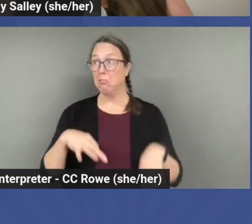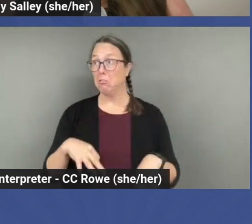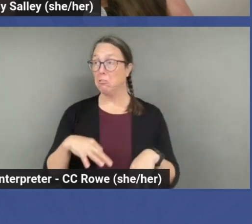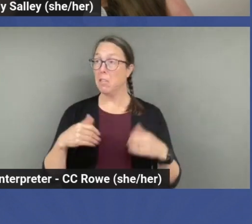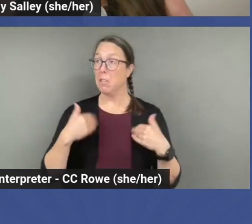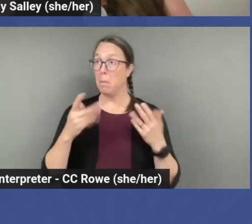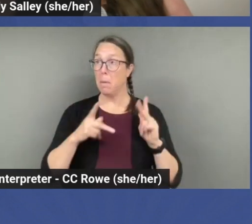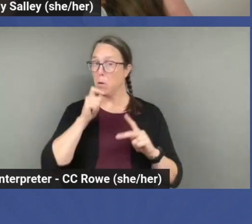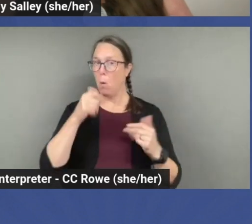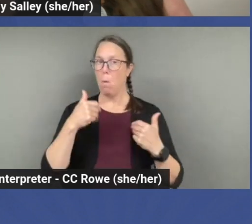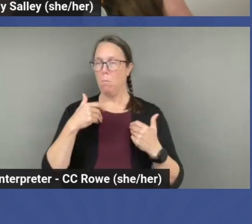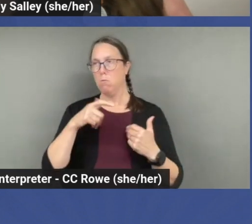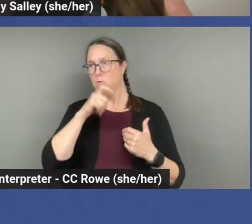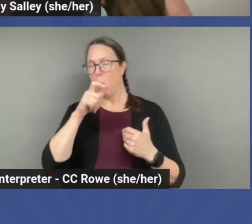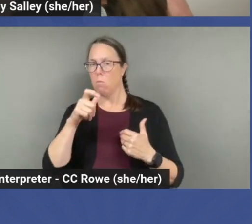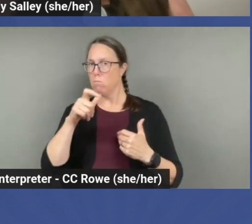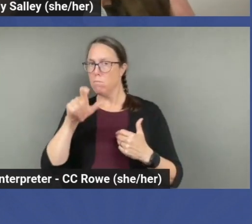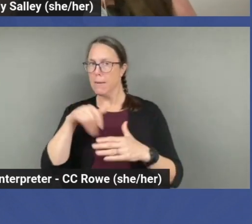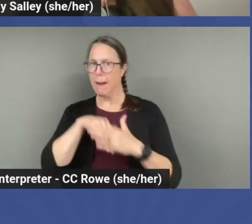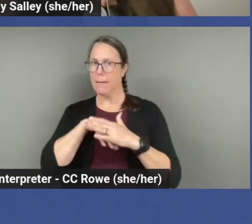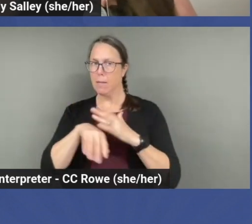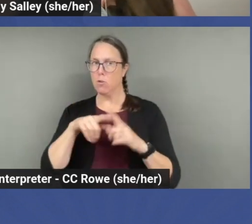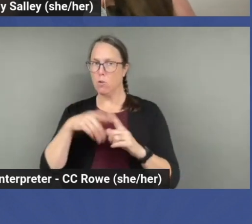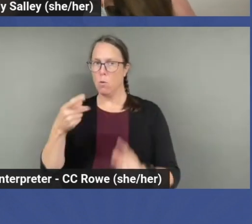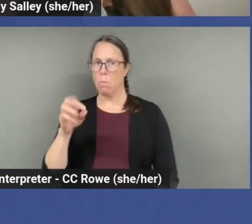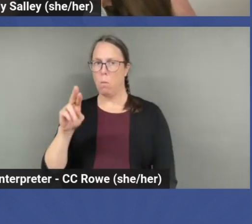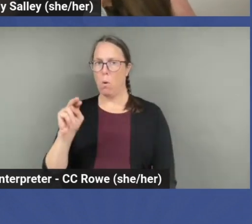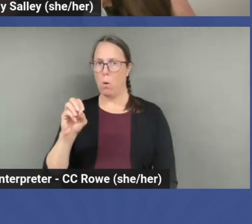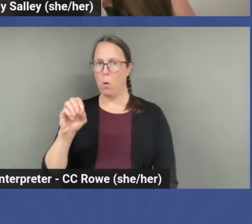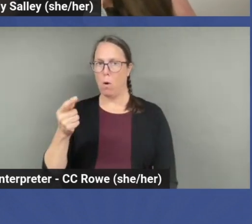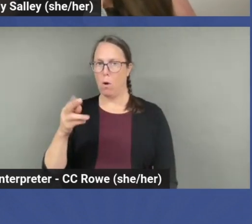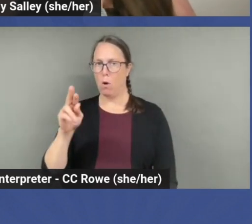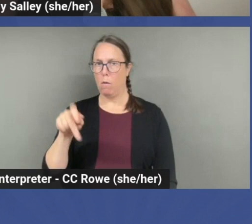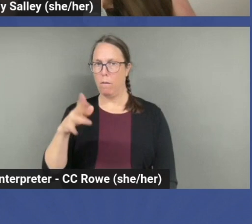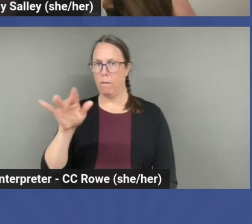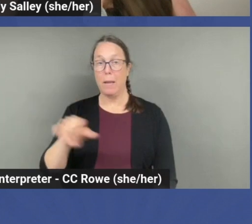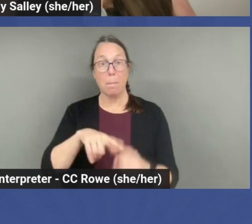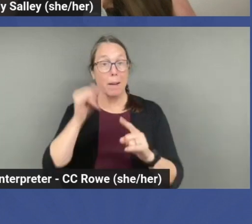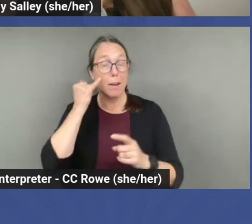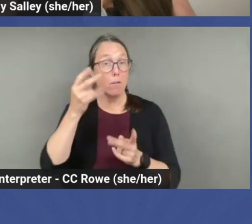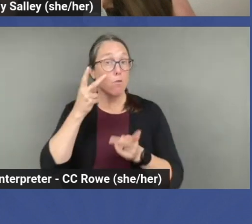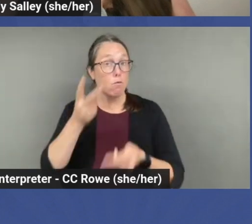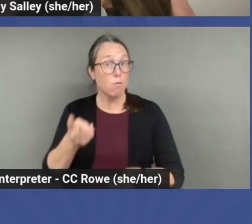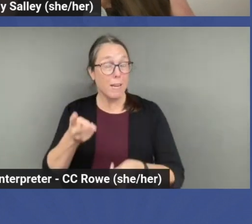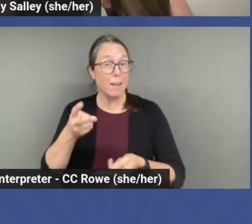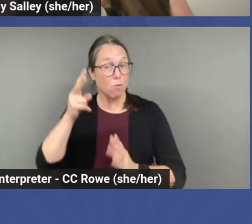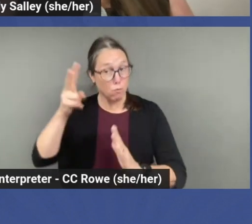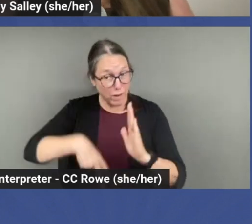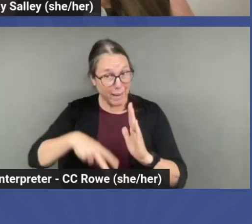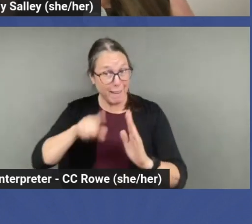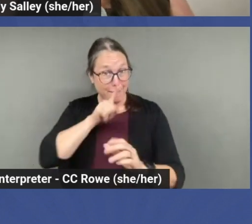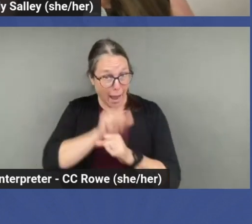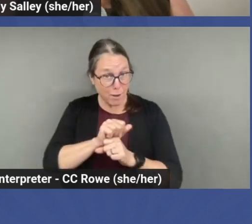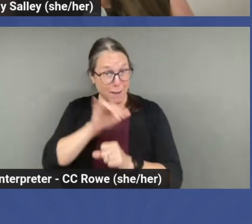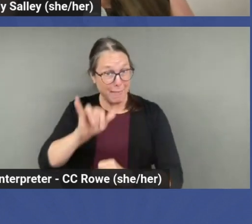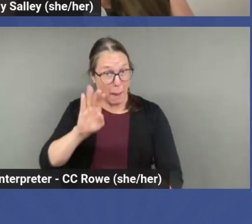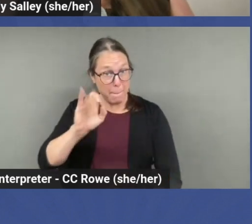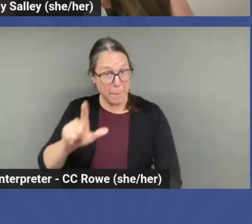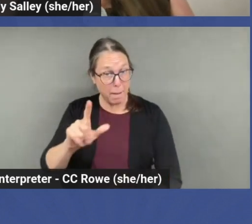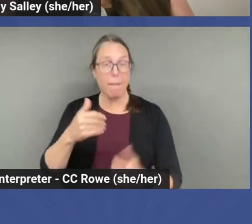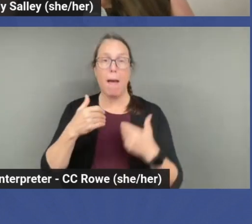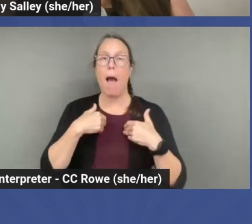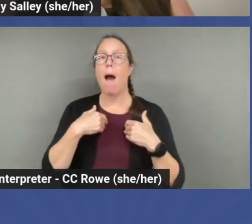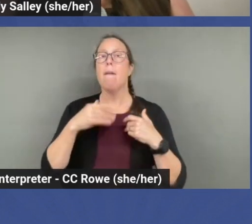having access to pornography. But if you actually read the legislation of the bill, it once again is another defining of